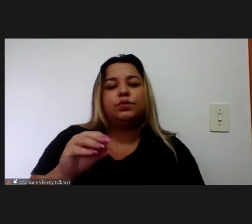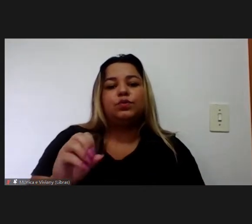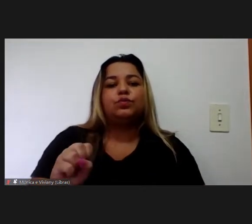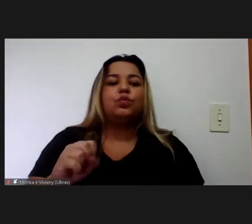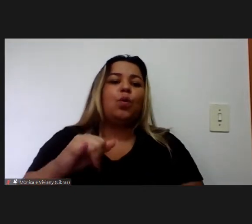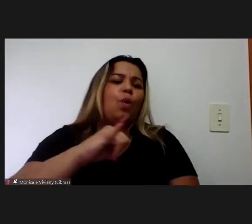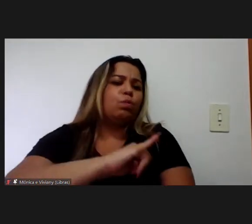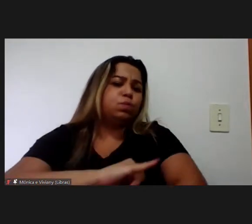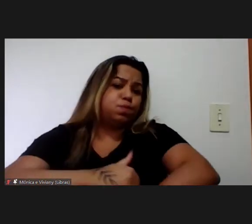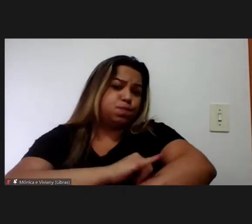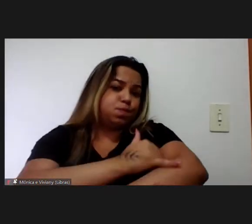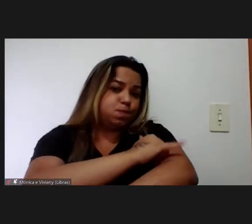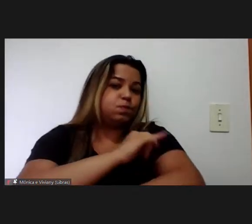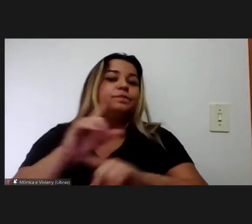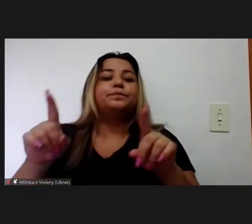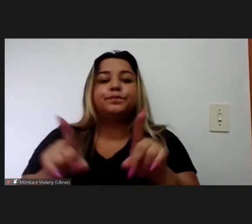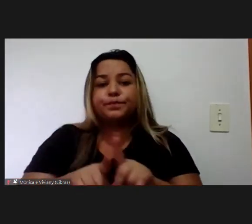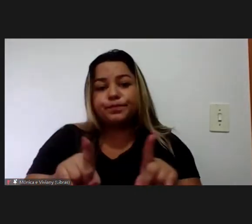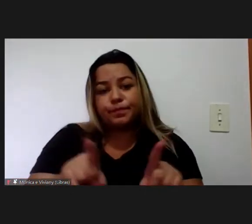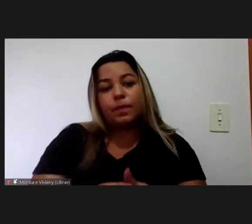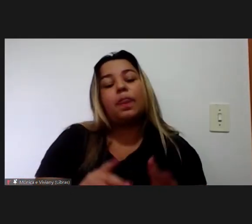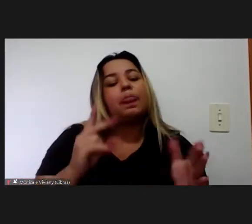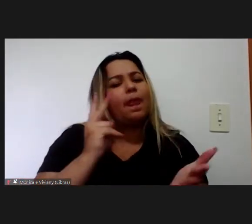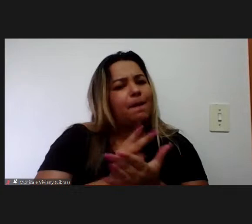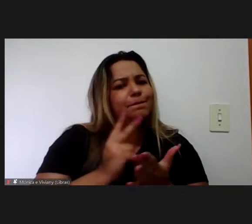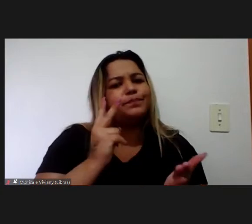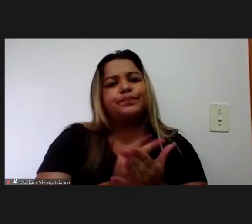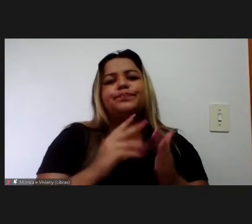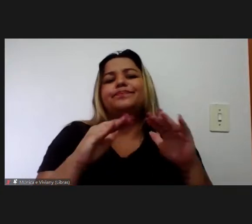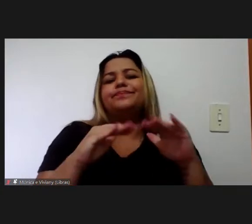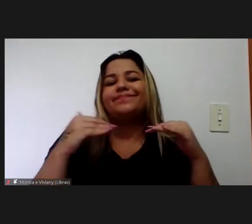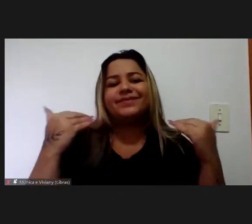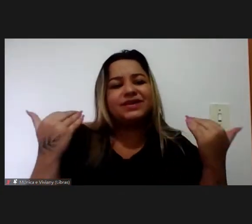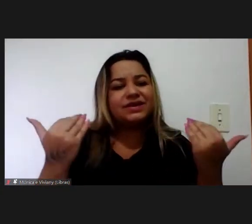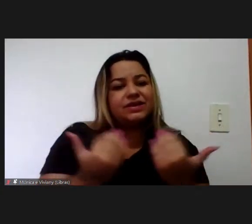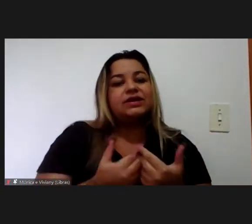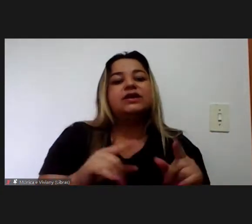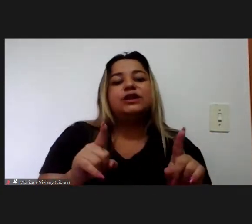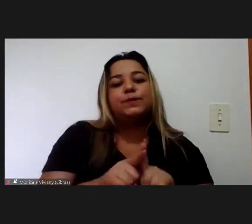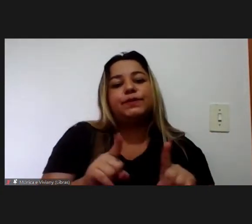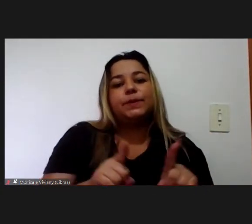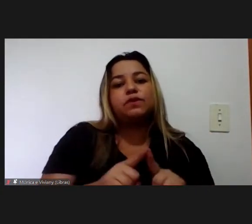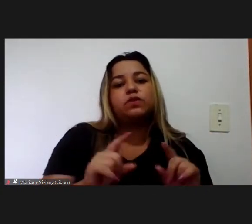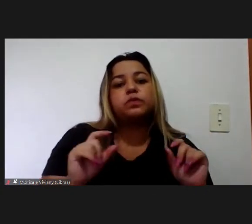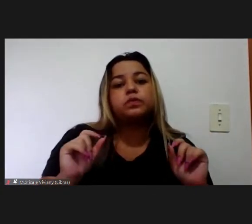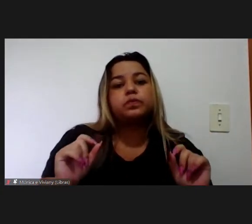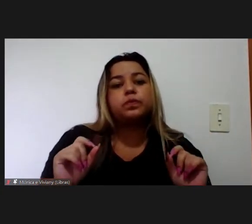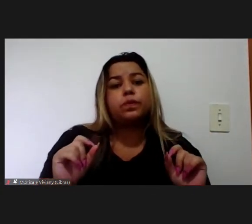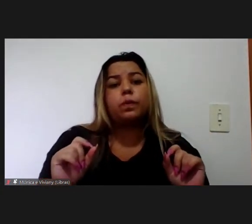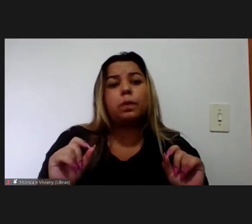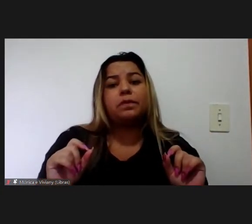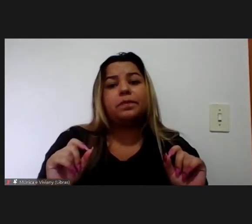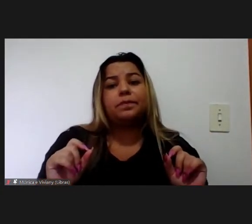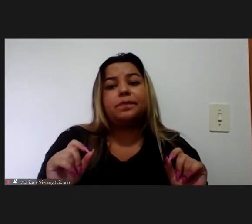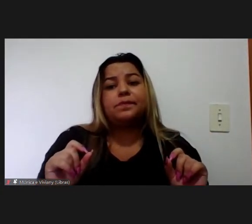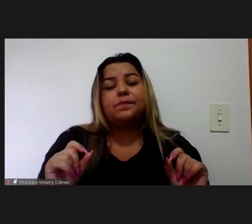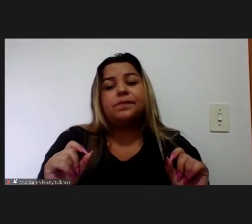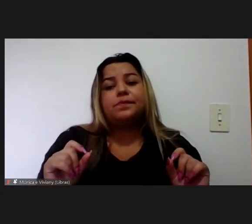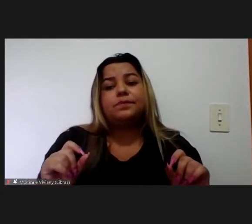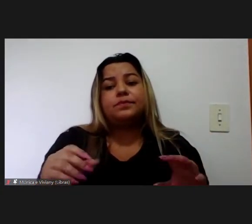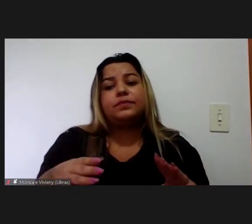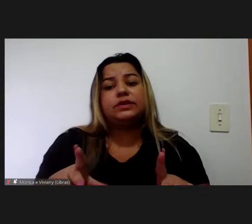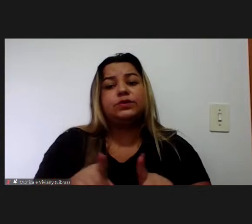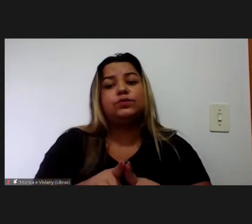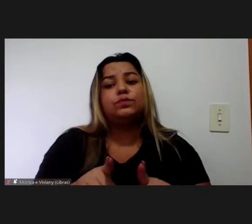obesity, they have in the same country, they coexist in the same community, the same country, and they are even in the same family,